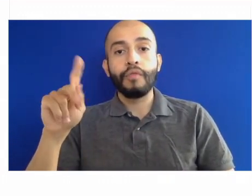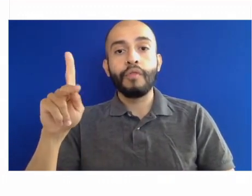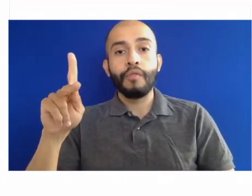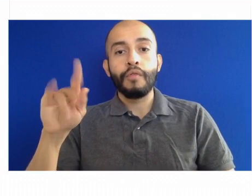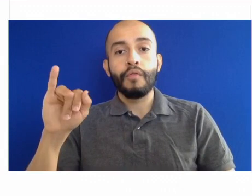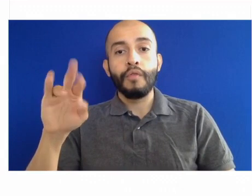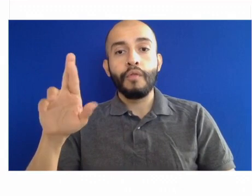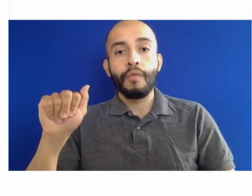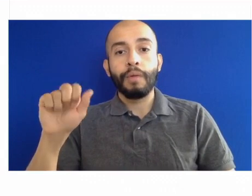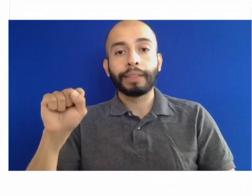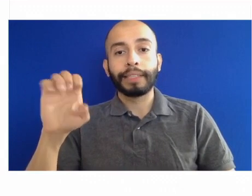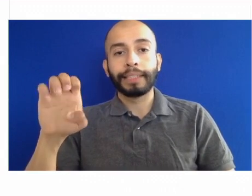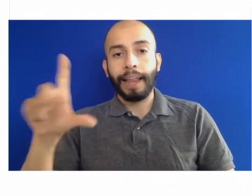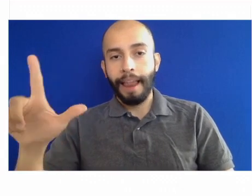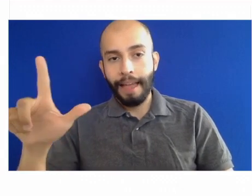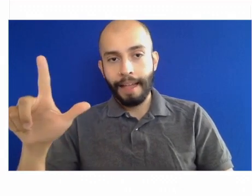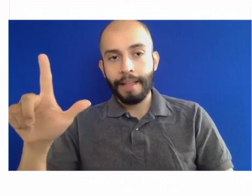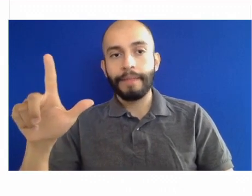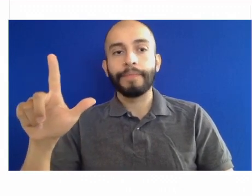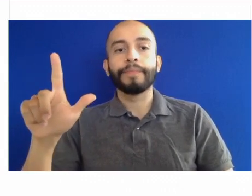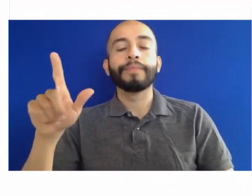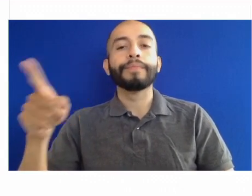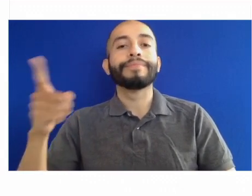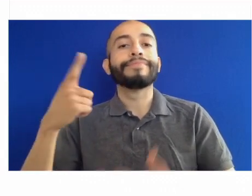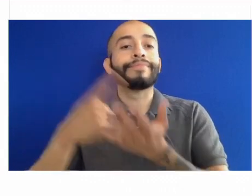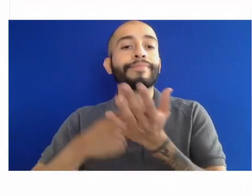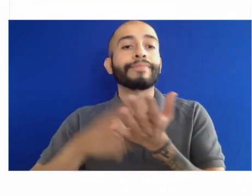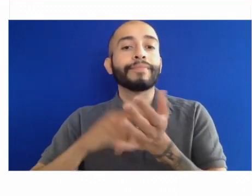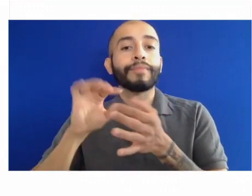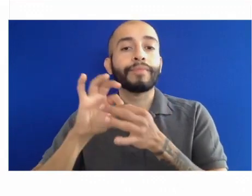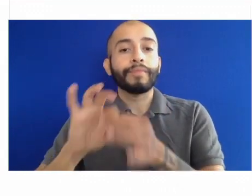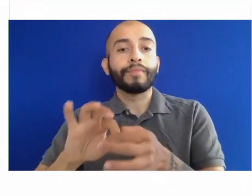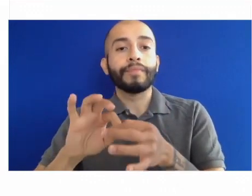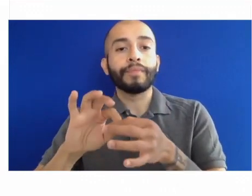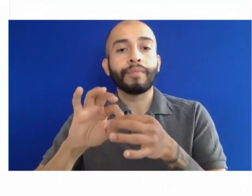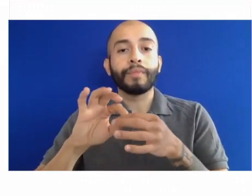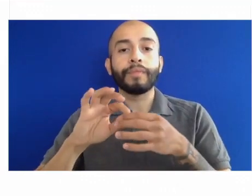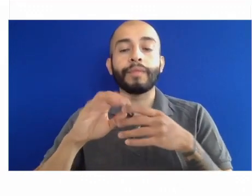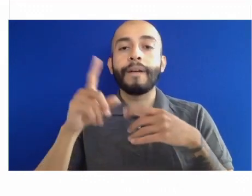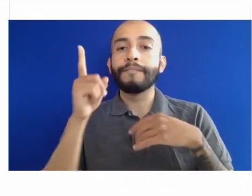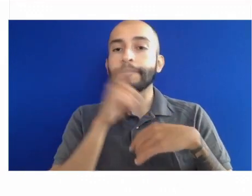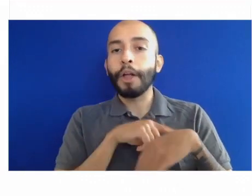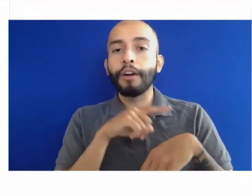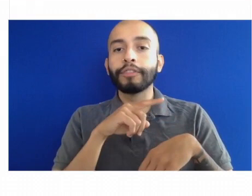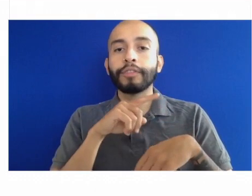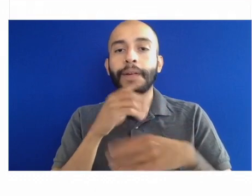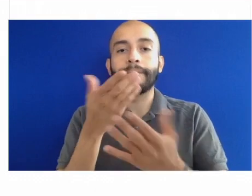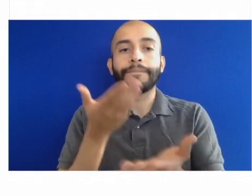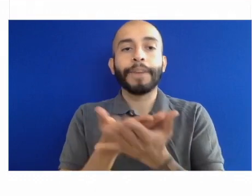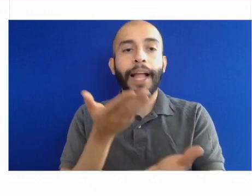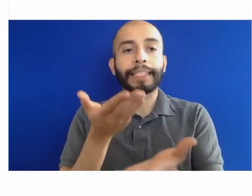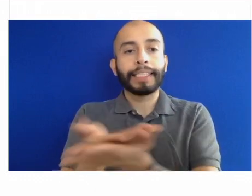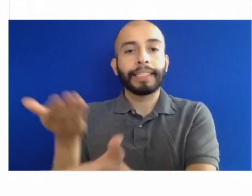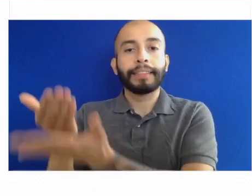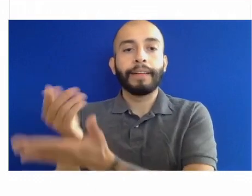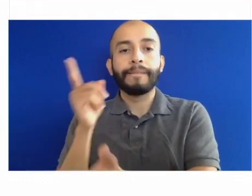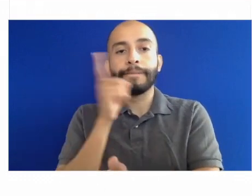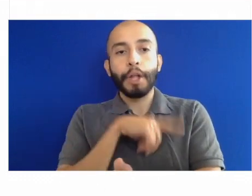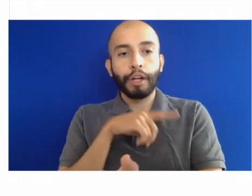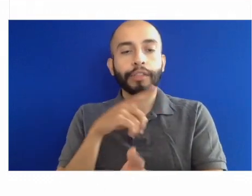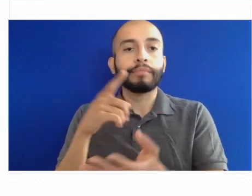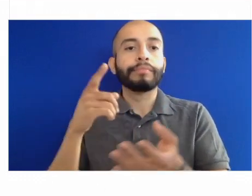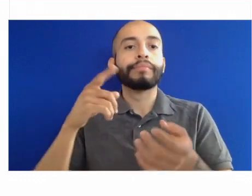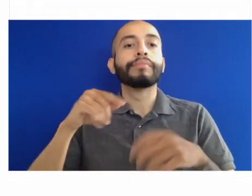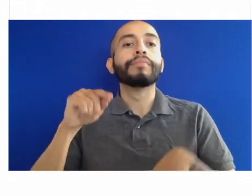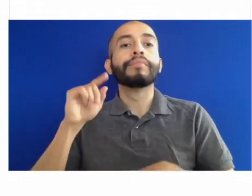are here in what has been called an infodemic. The World Health Organization has declared this an infodemic, which